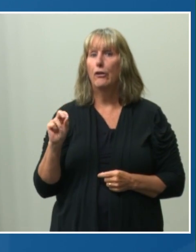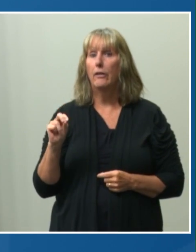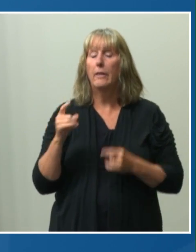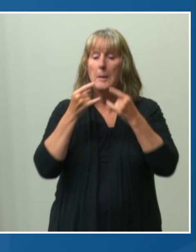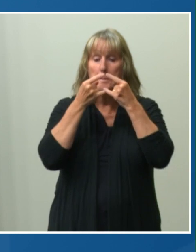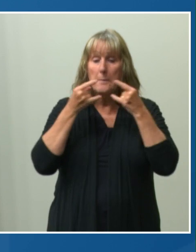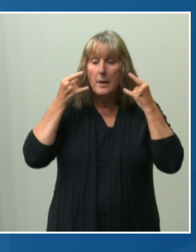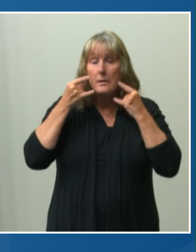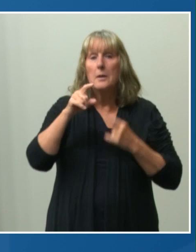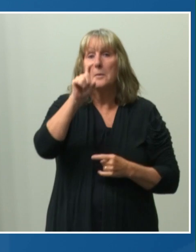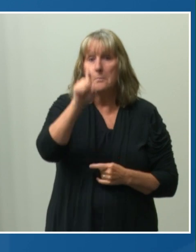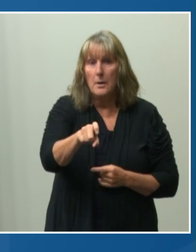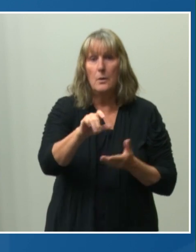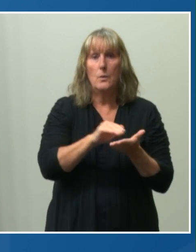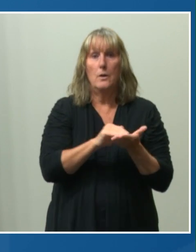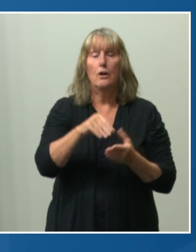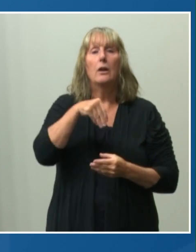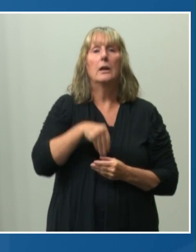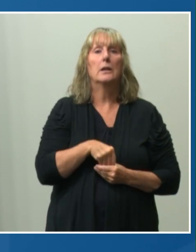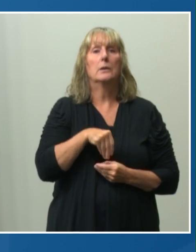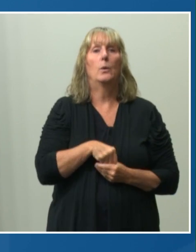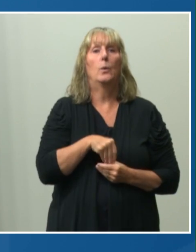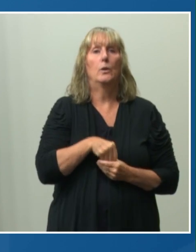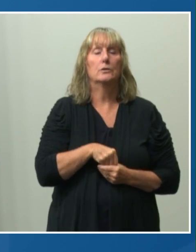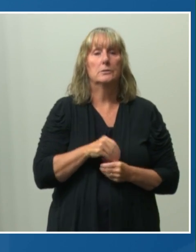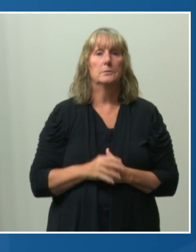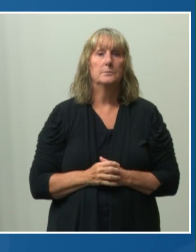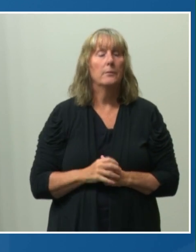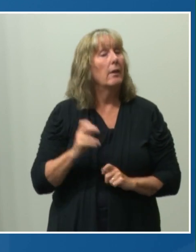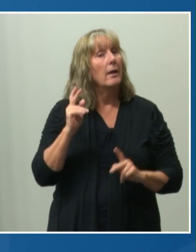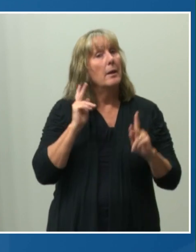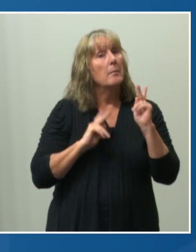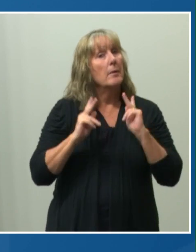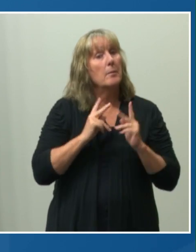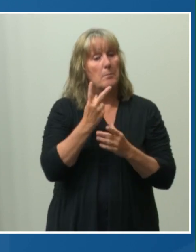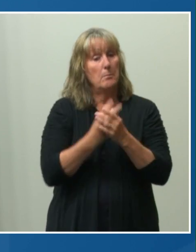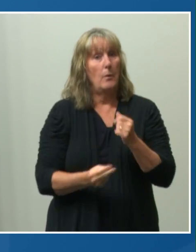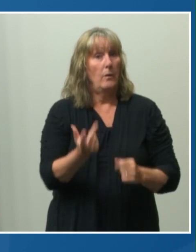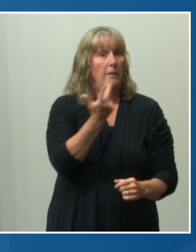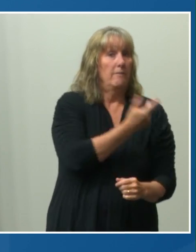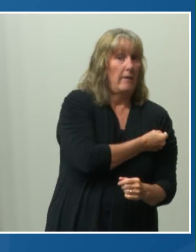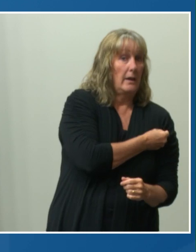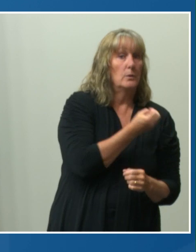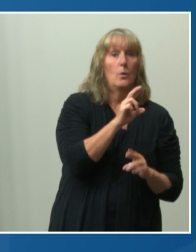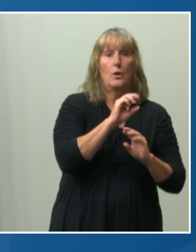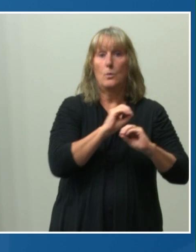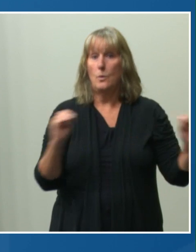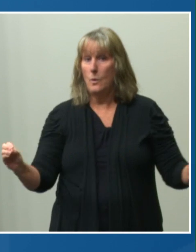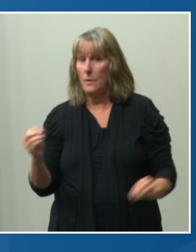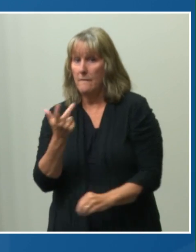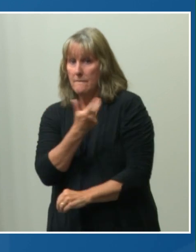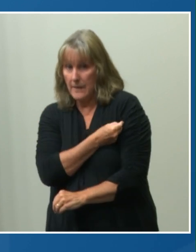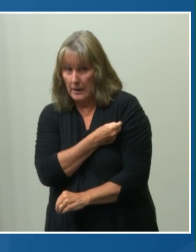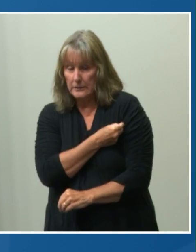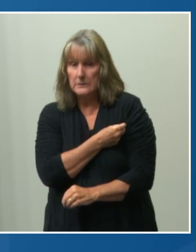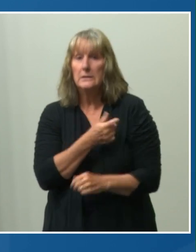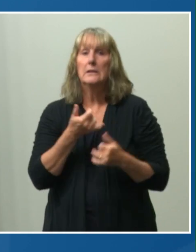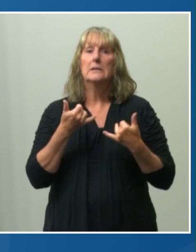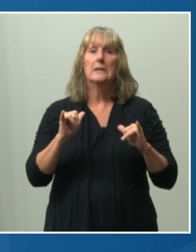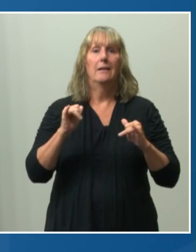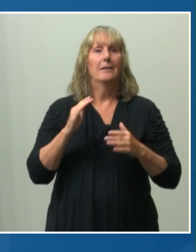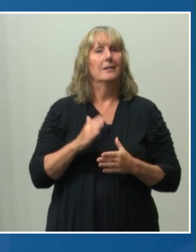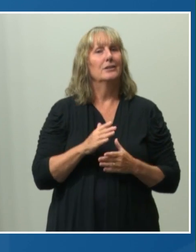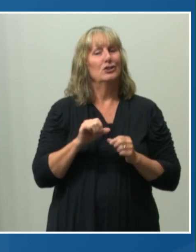masks must be worn indoors. People, both vaccinated and unvaccinated, to continue to share